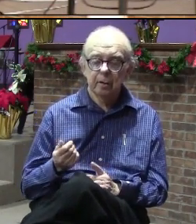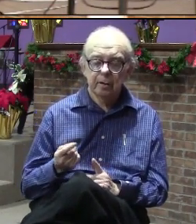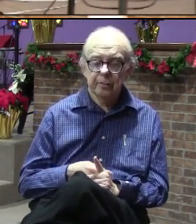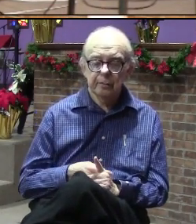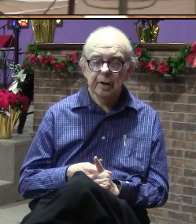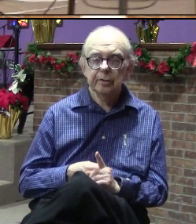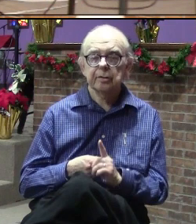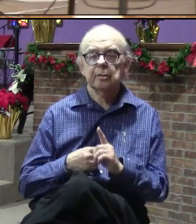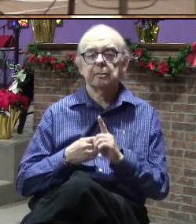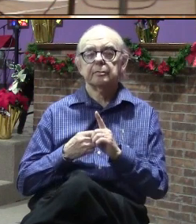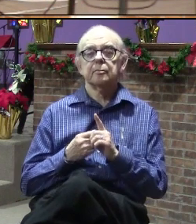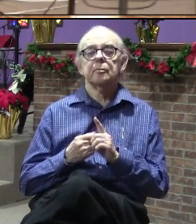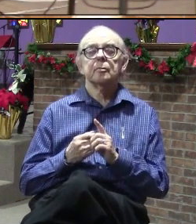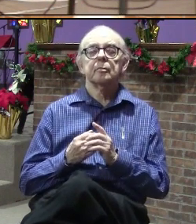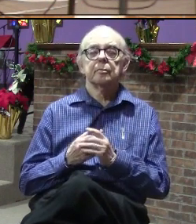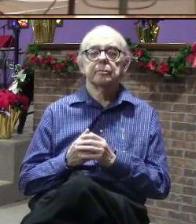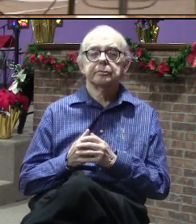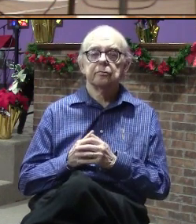okay?